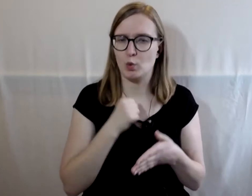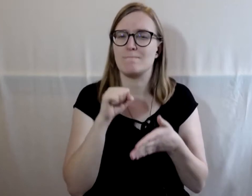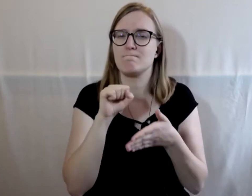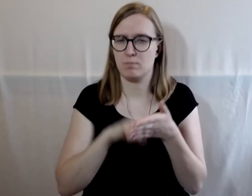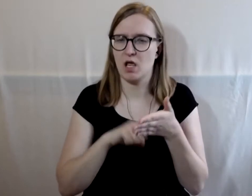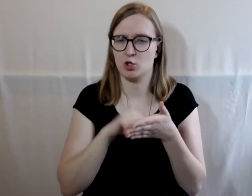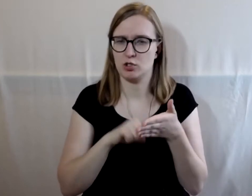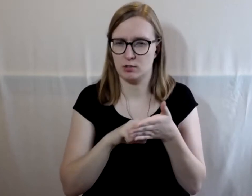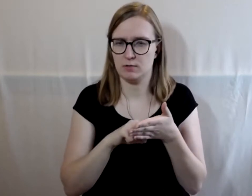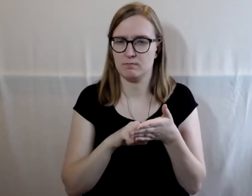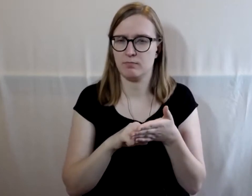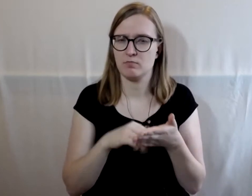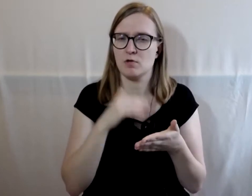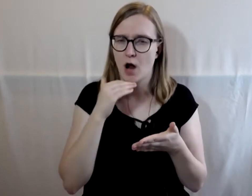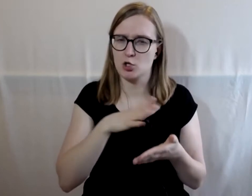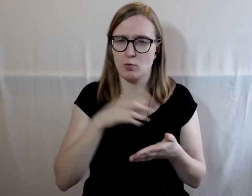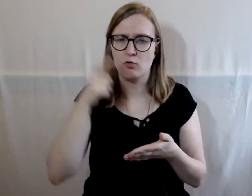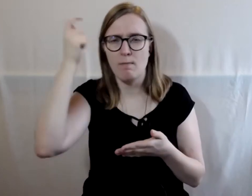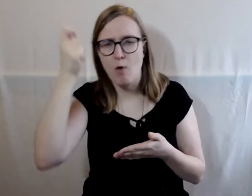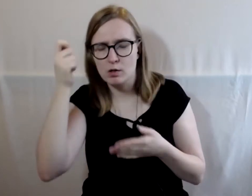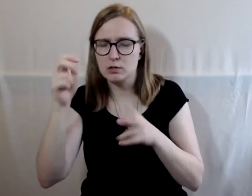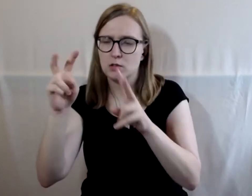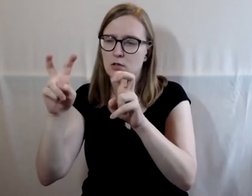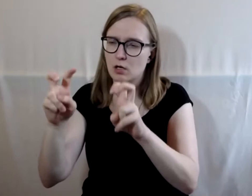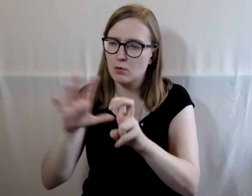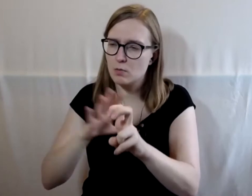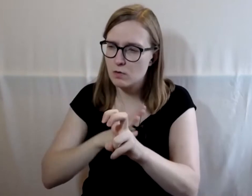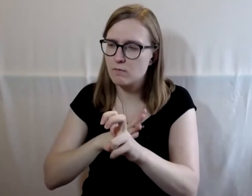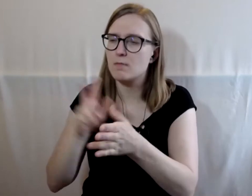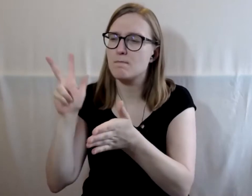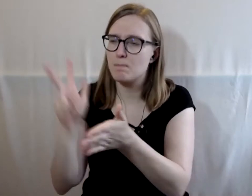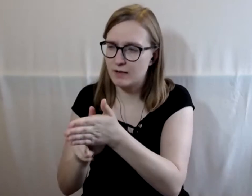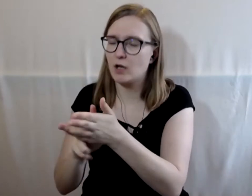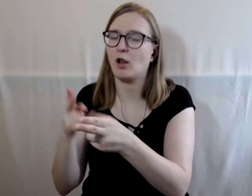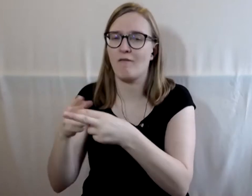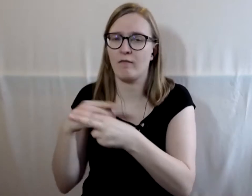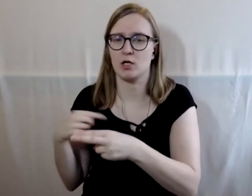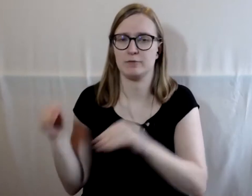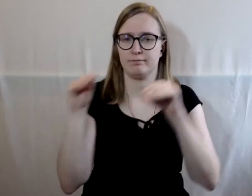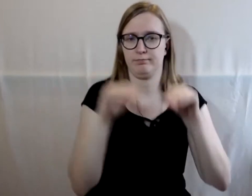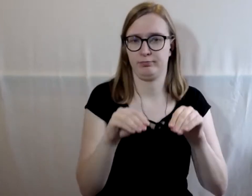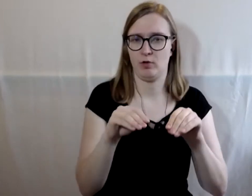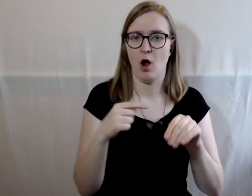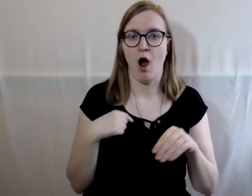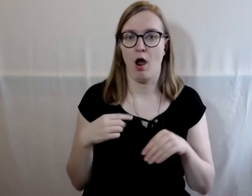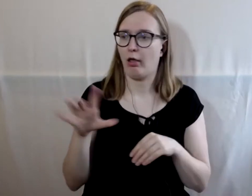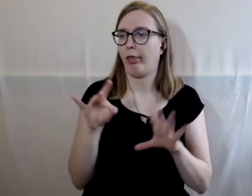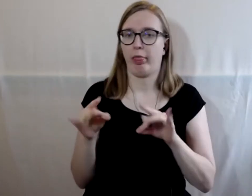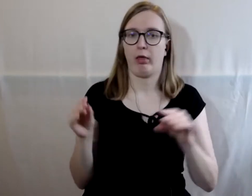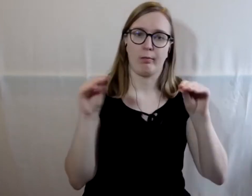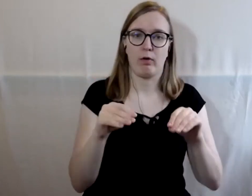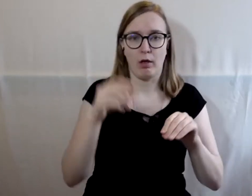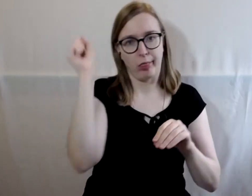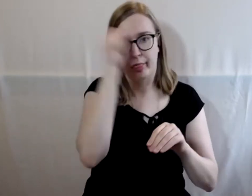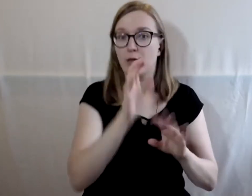words, when you look at a subject area, if somebody was to ask you, why